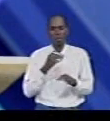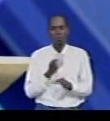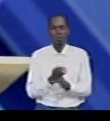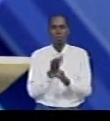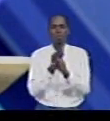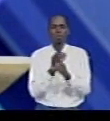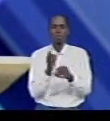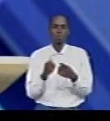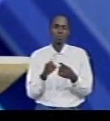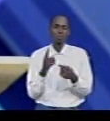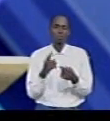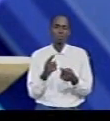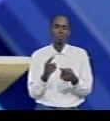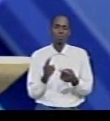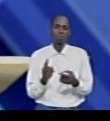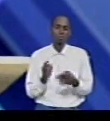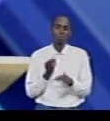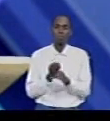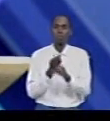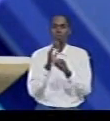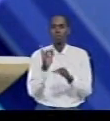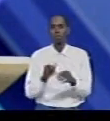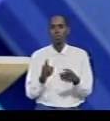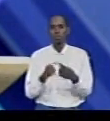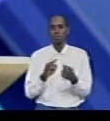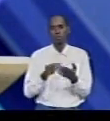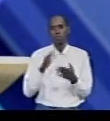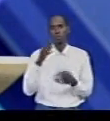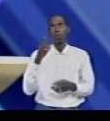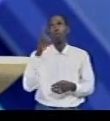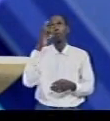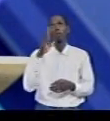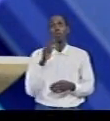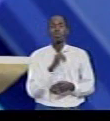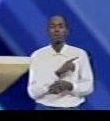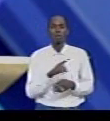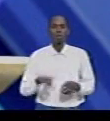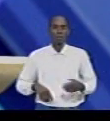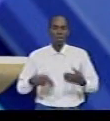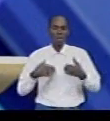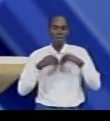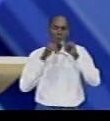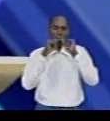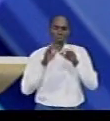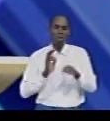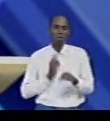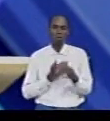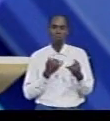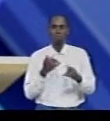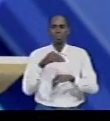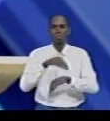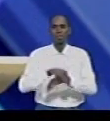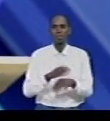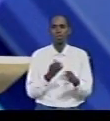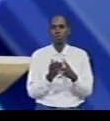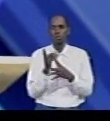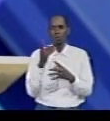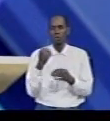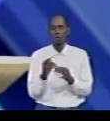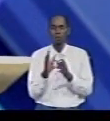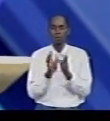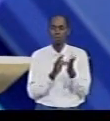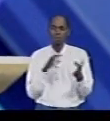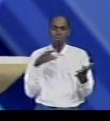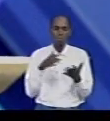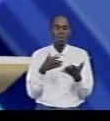glory of God. The Lord has blessed us tonight through this Bible study. Let's keep all that the Lord